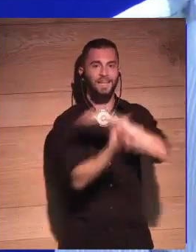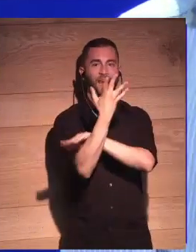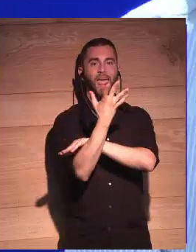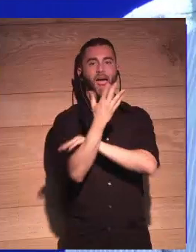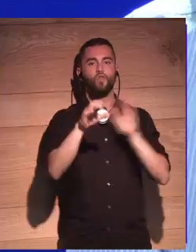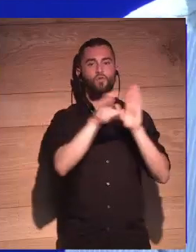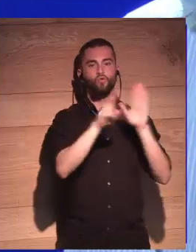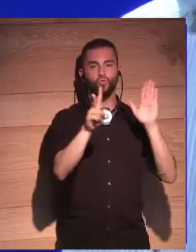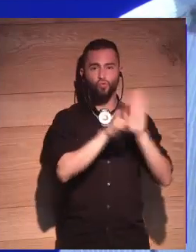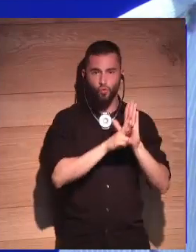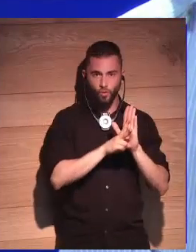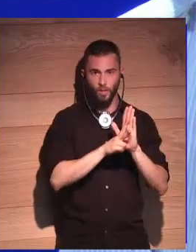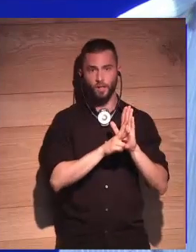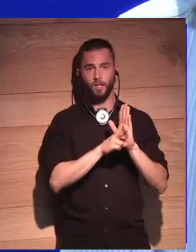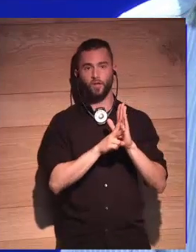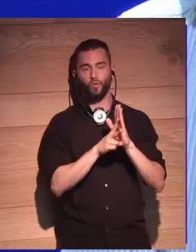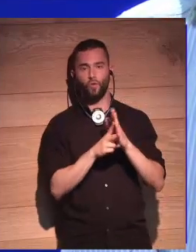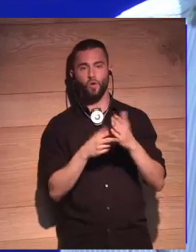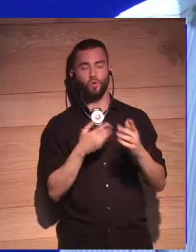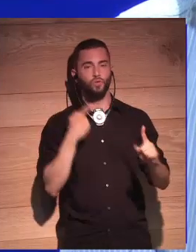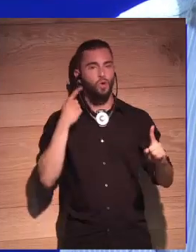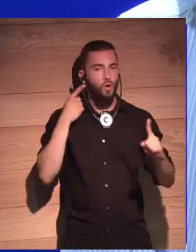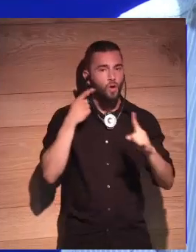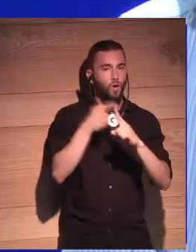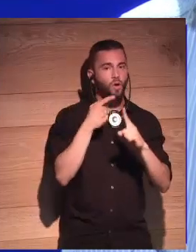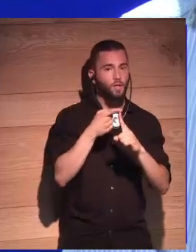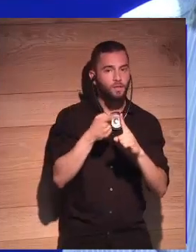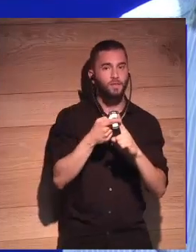education, training, and how to create some